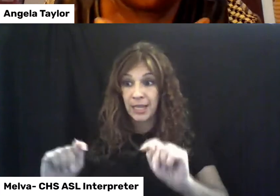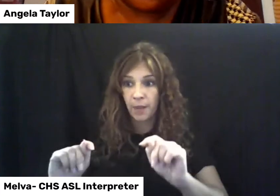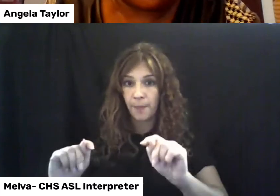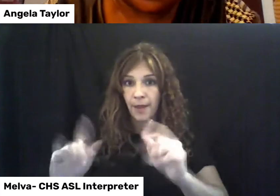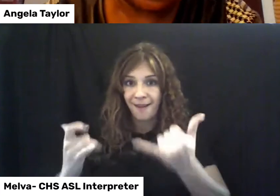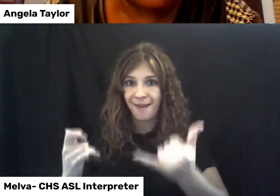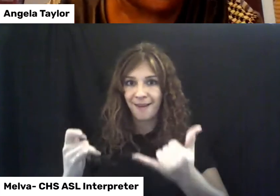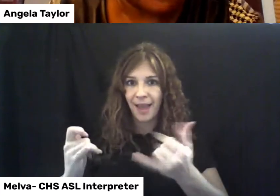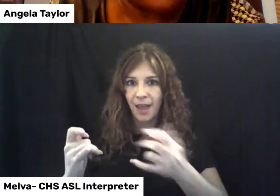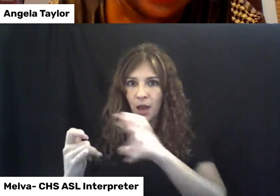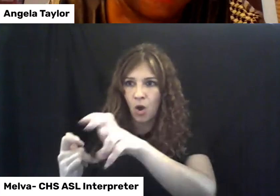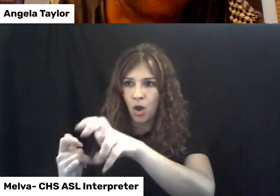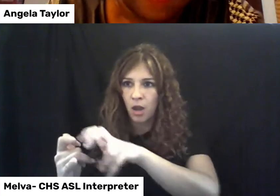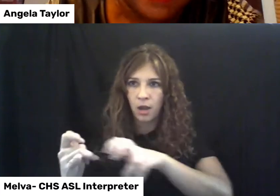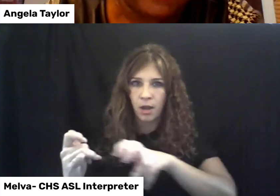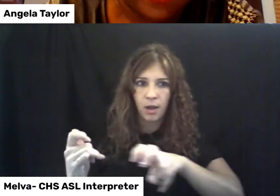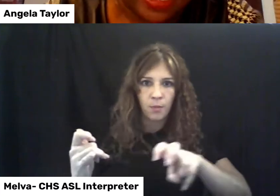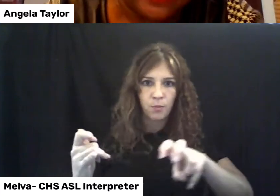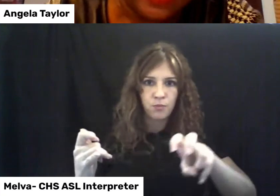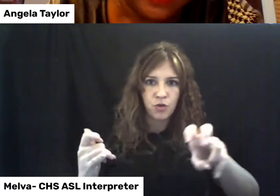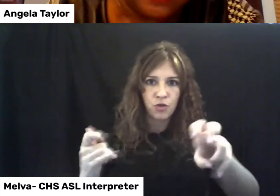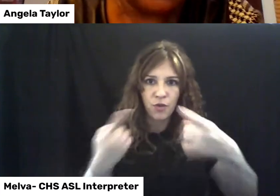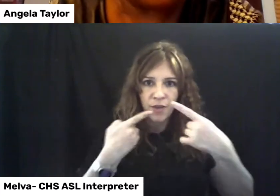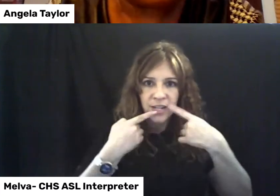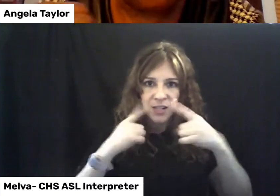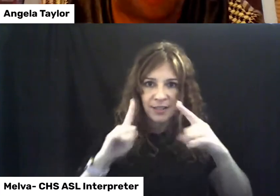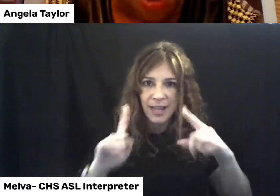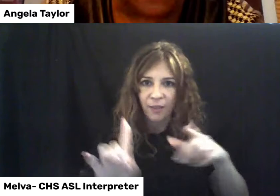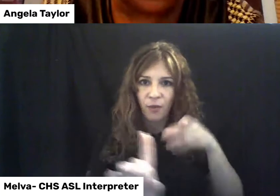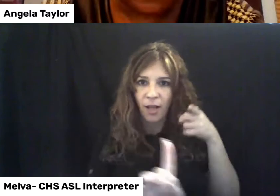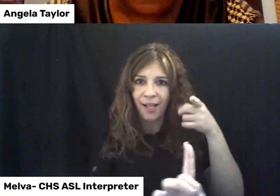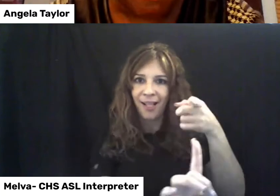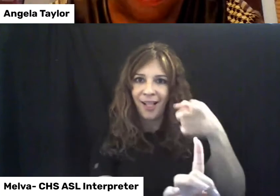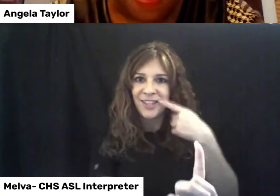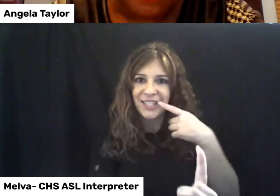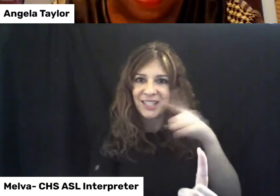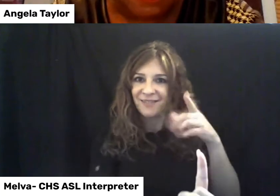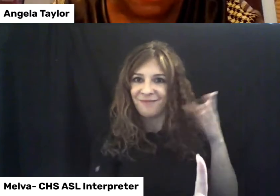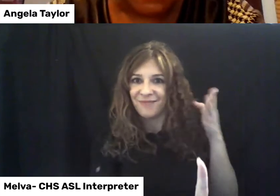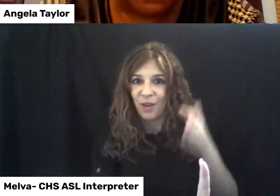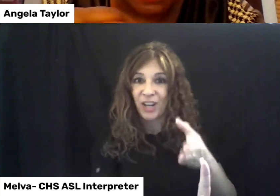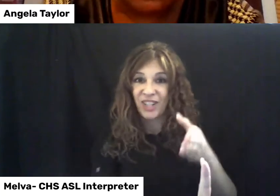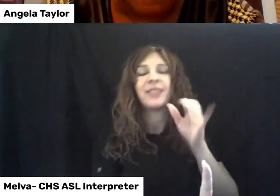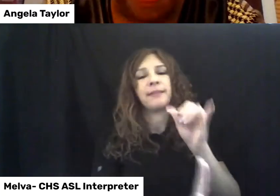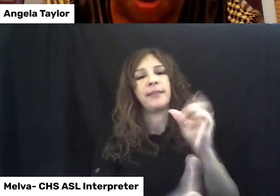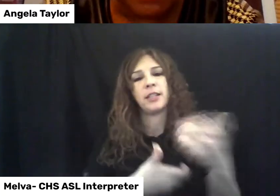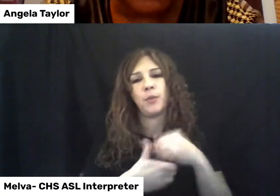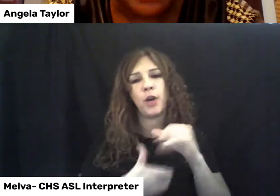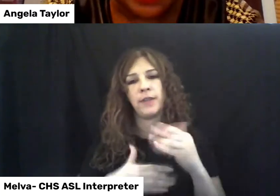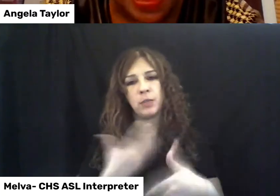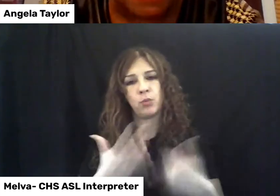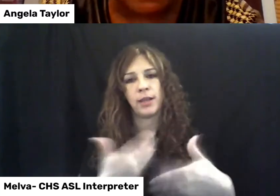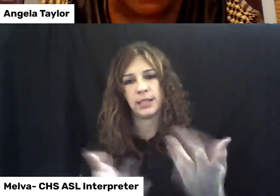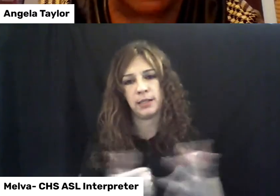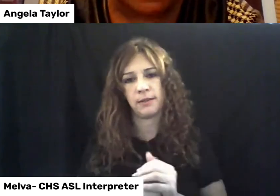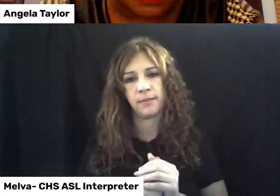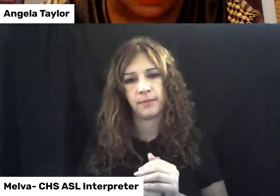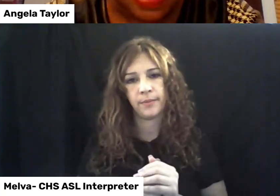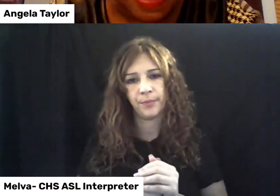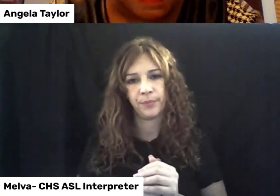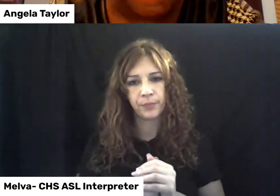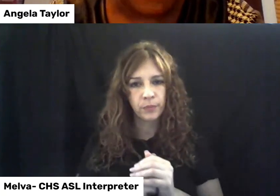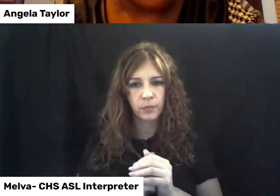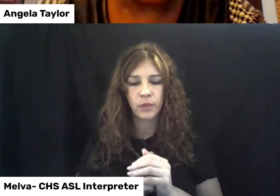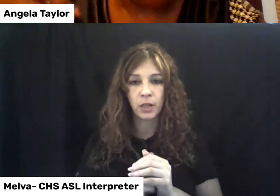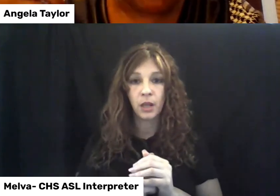a successful direction is a part of this process. And the partners that at